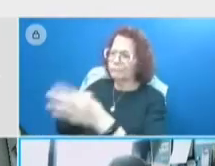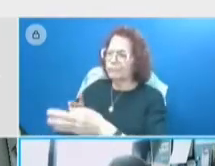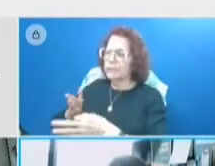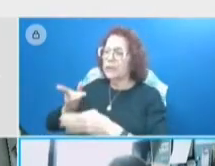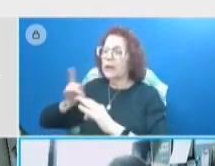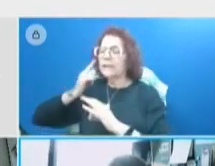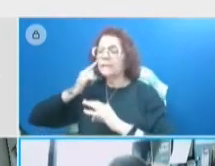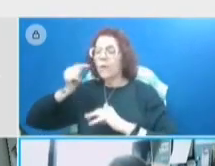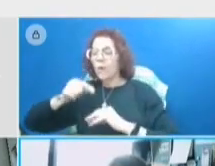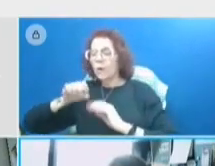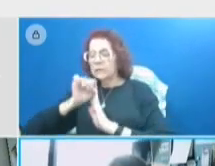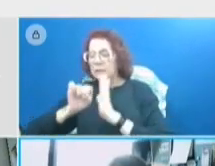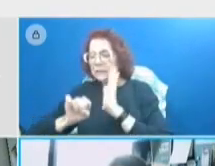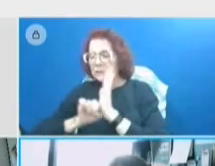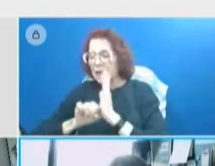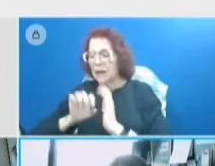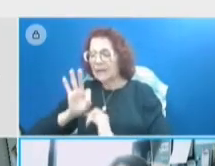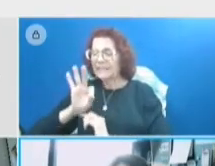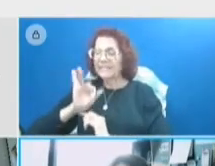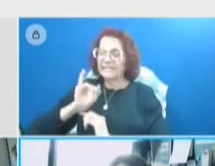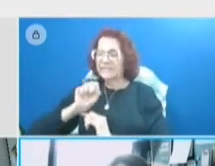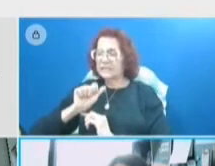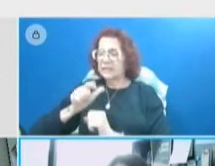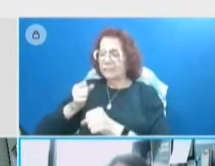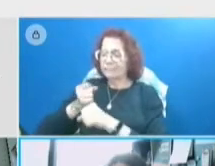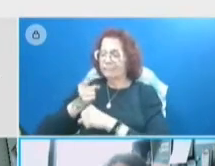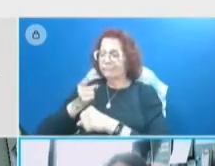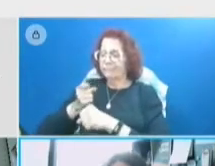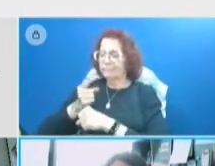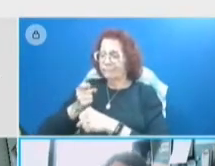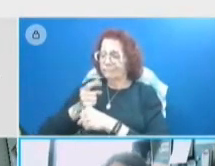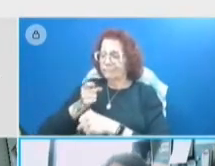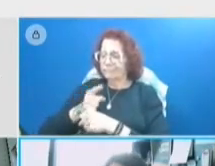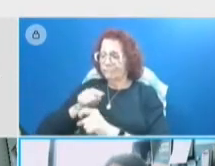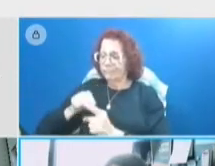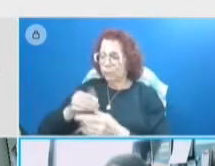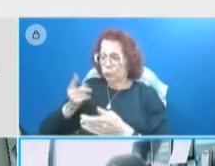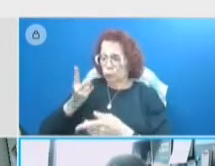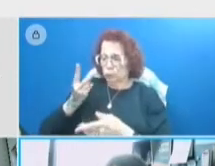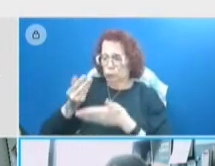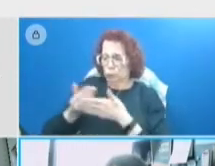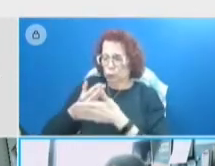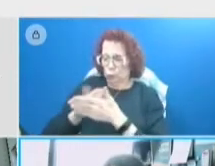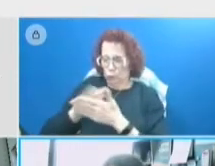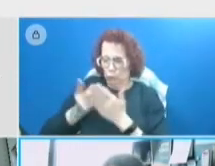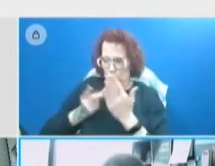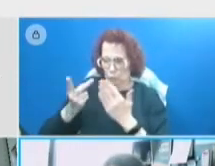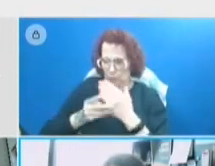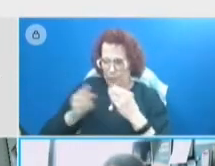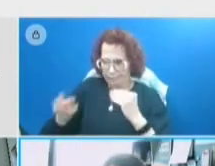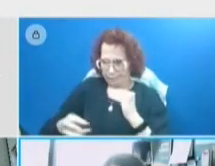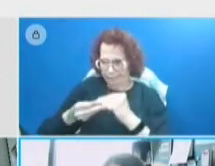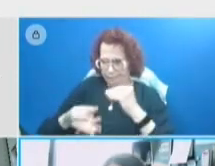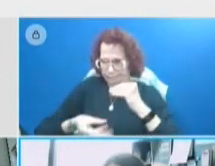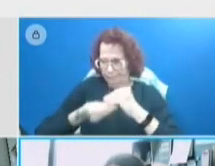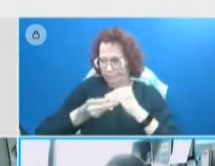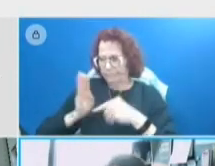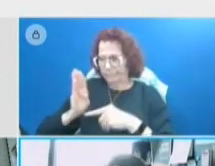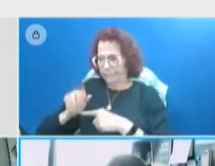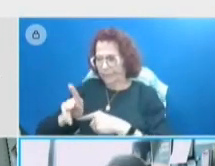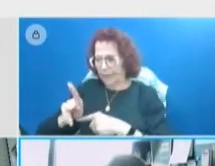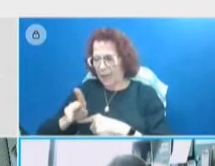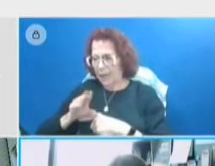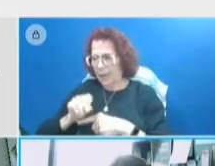budget, it had the inclusion of two new grant programs, which Bob and Todd both discussed. There's the